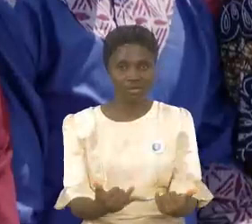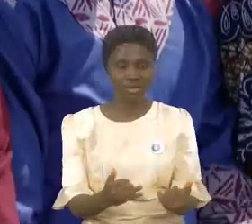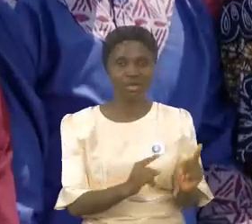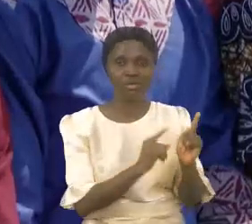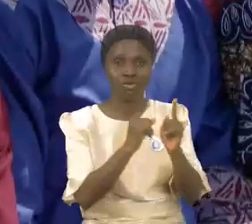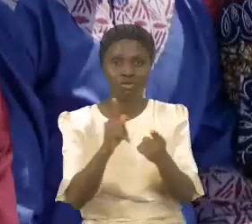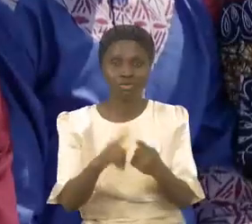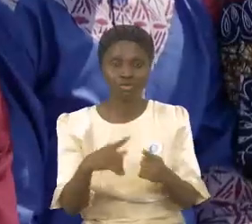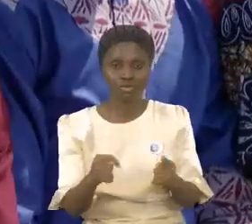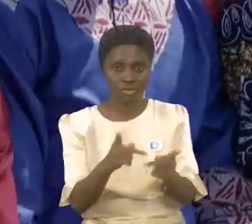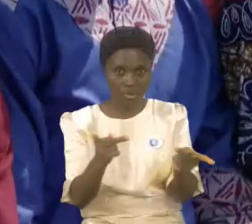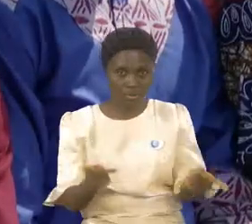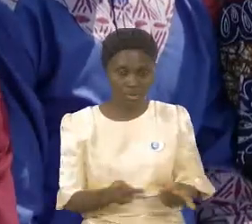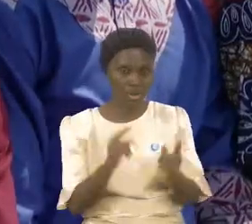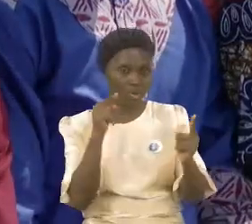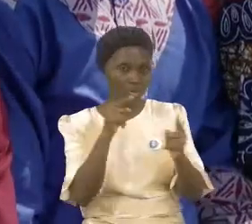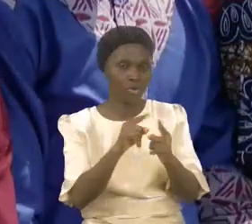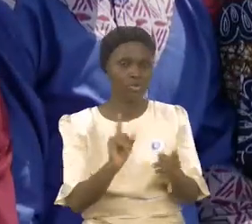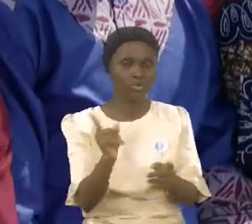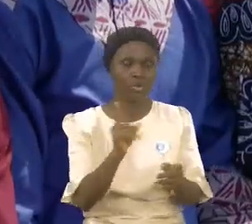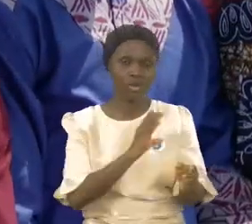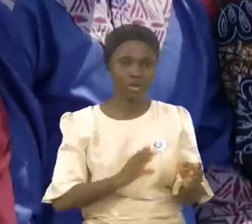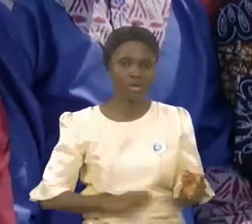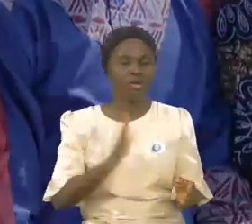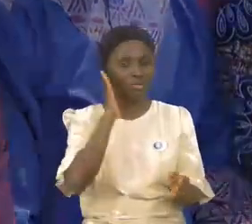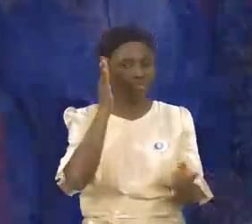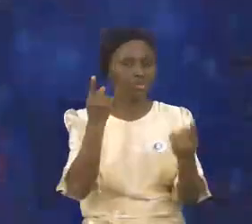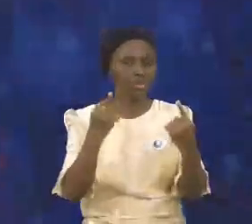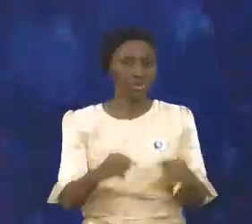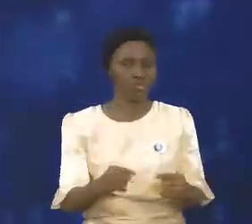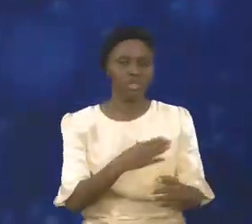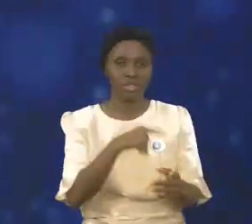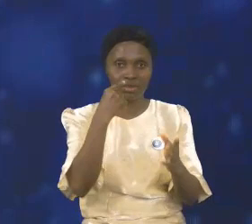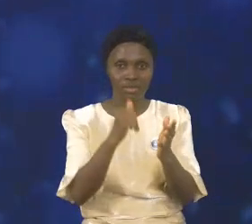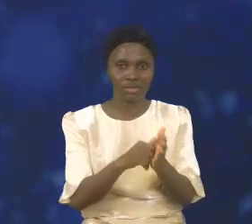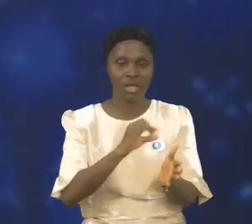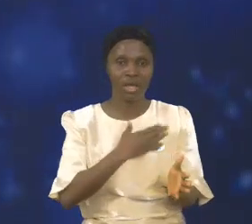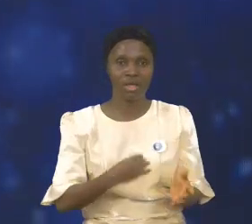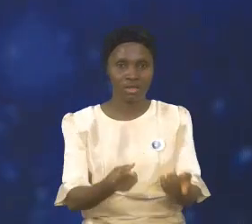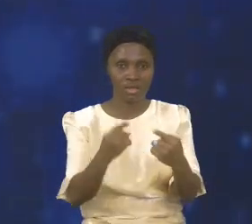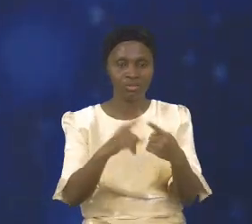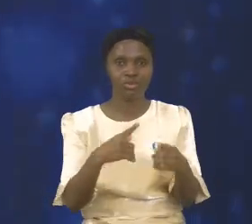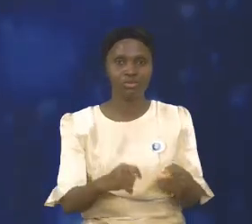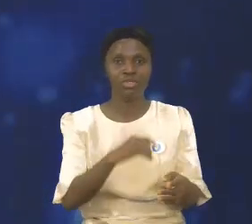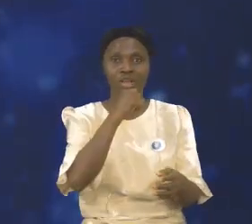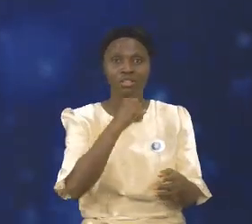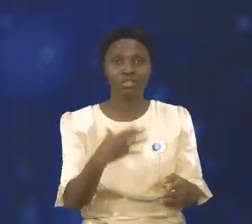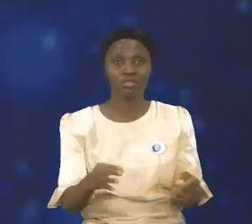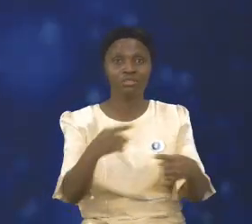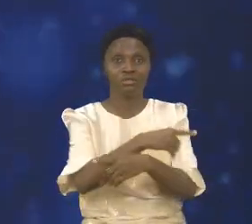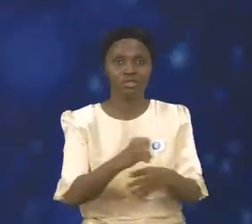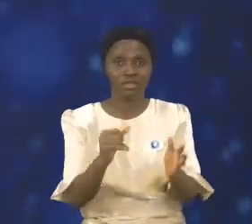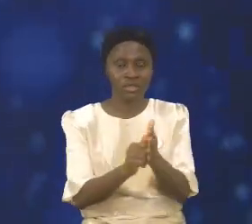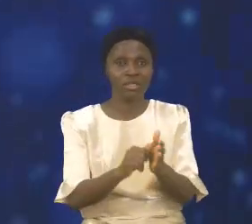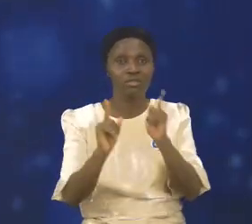point where Christ will come. And it says, and came to the Ancient of Days, that the God of heaven.